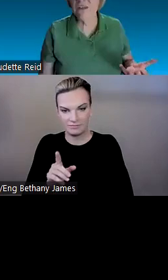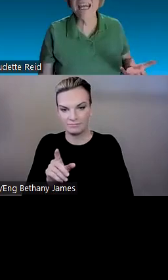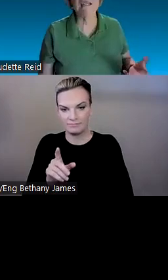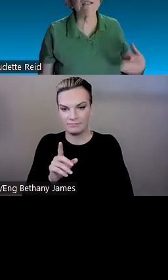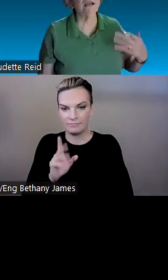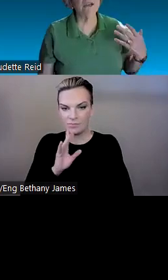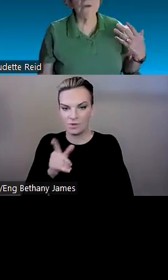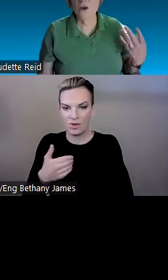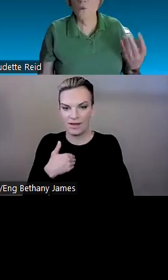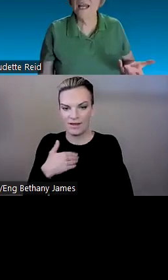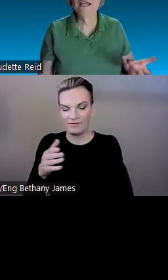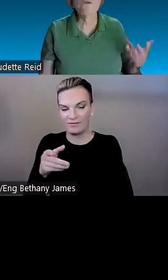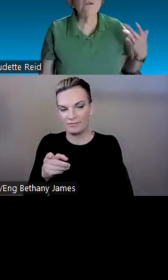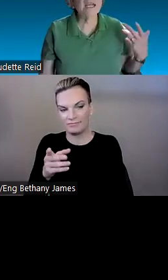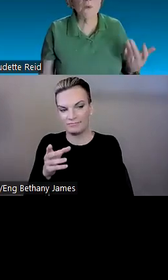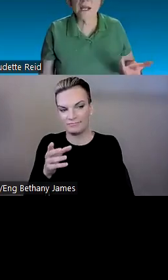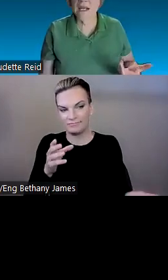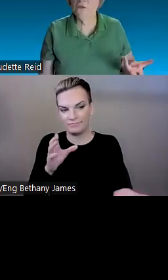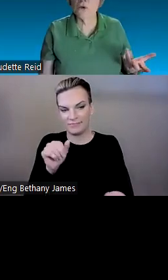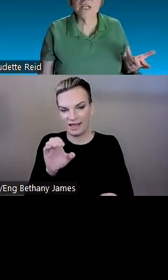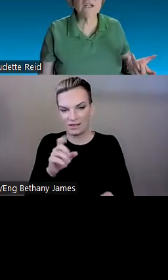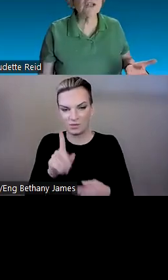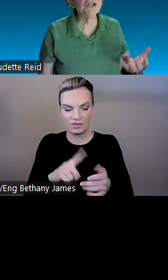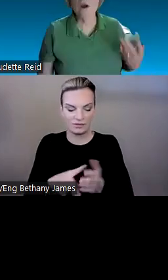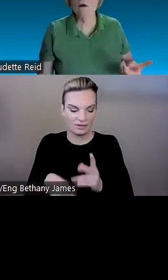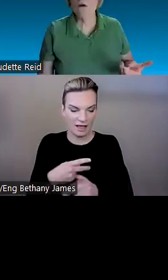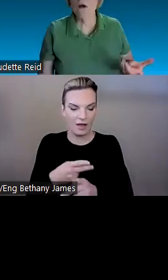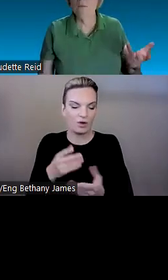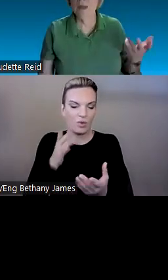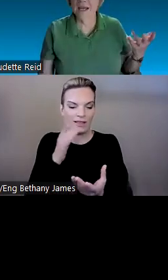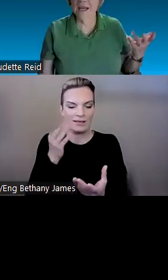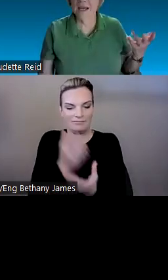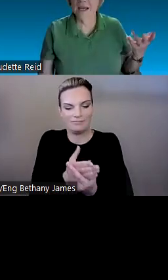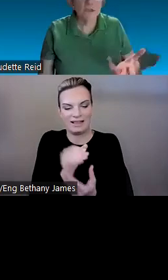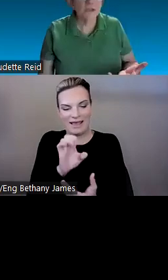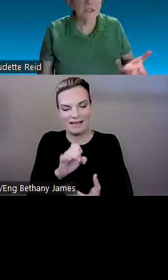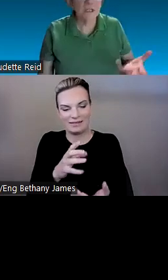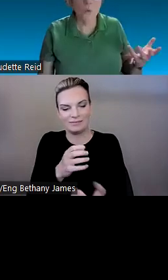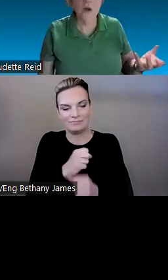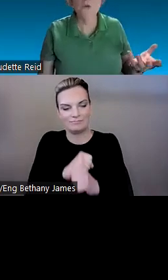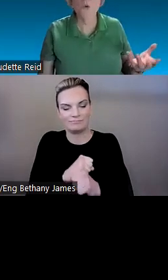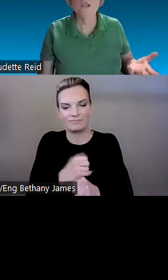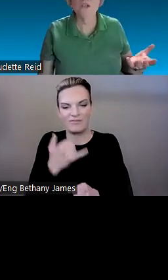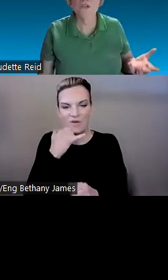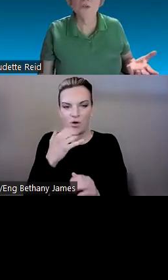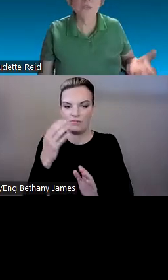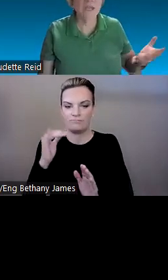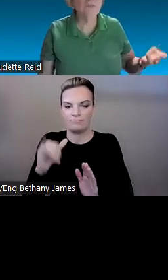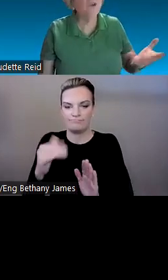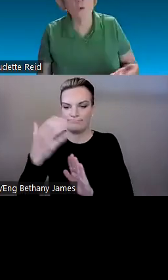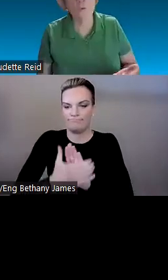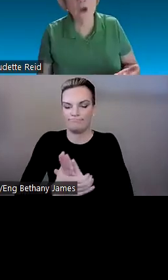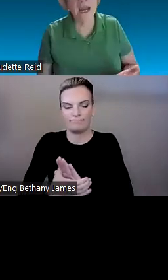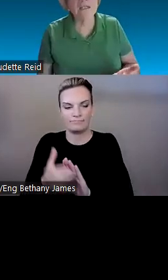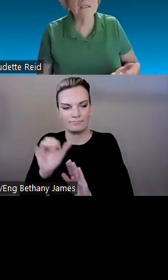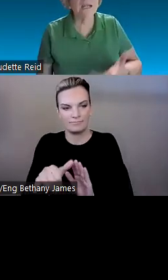have a case? What kind of case, what kind of protection, where, and what are you going to do if